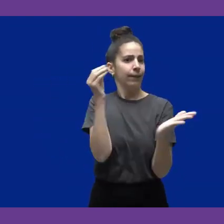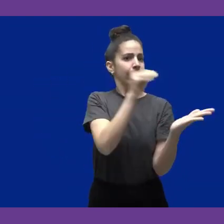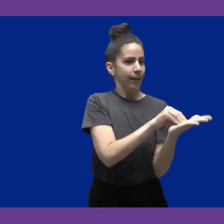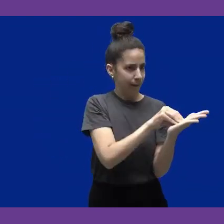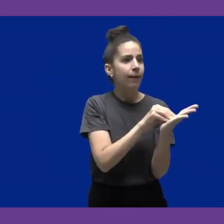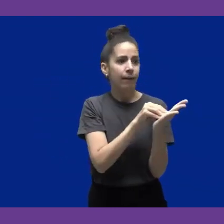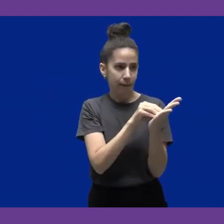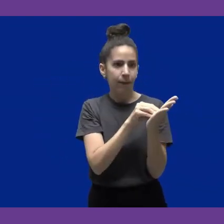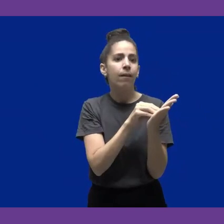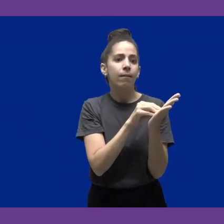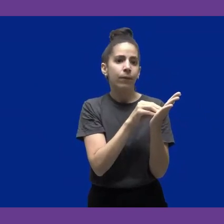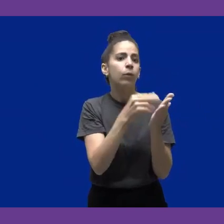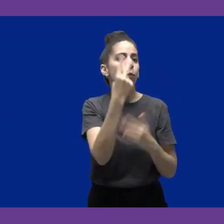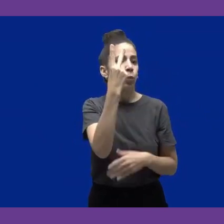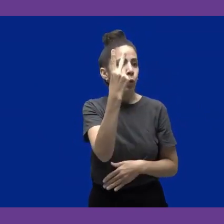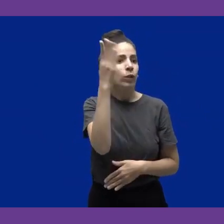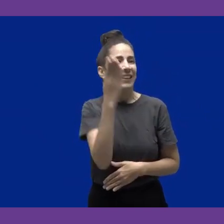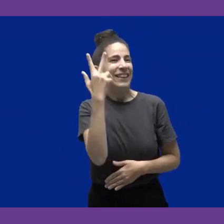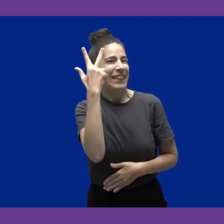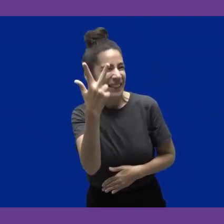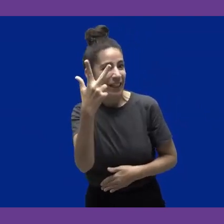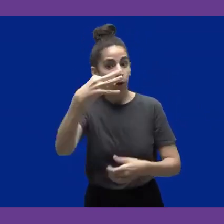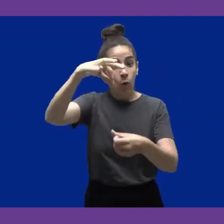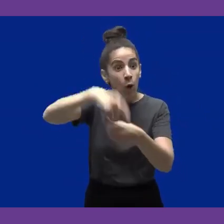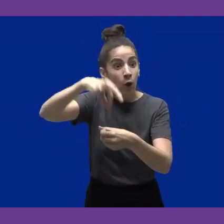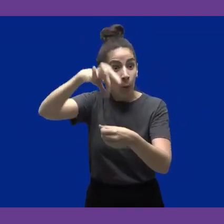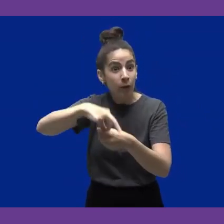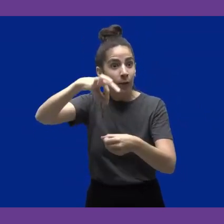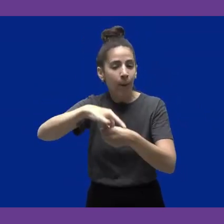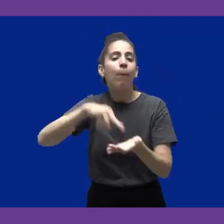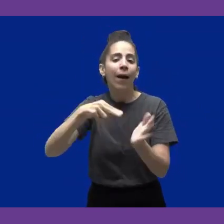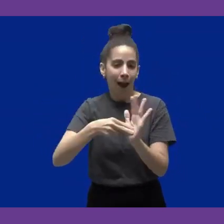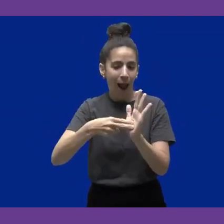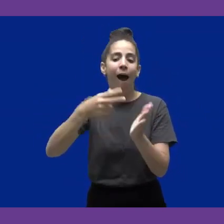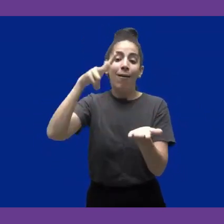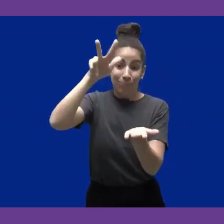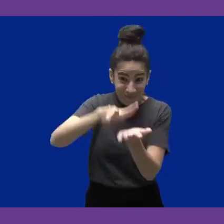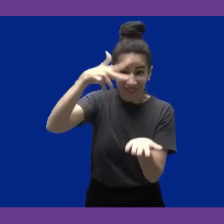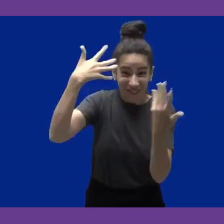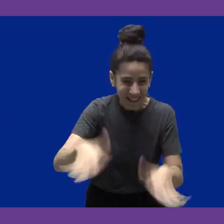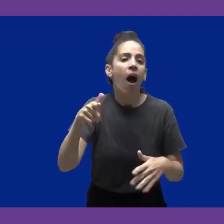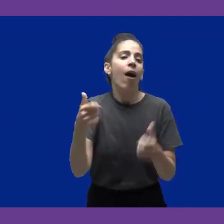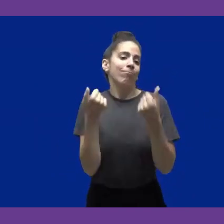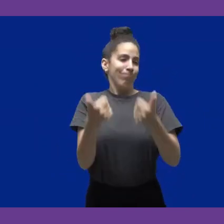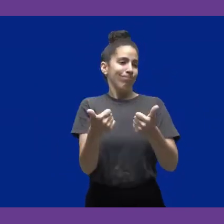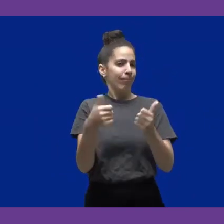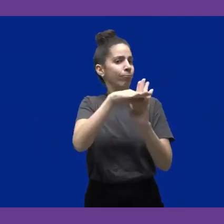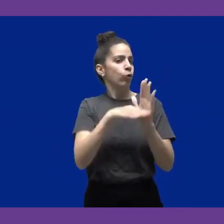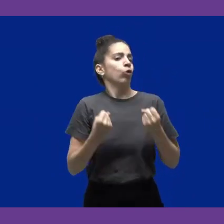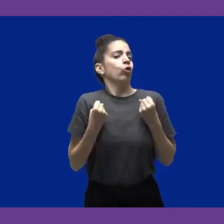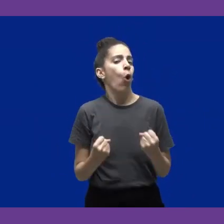approved. So imagine you need to make sure that what you are writing really